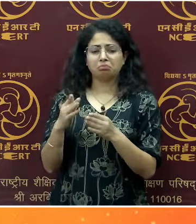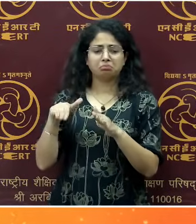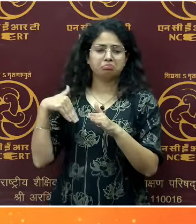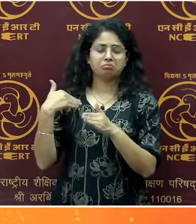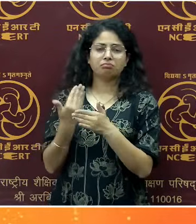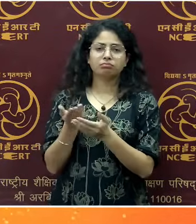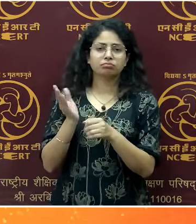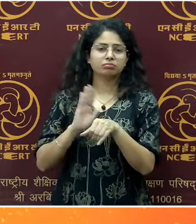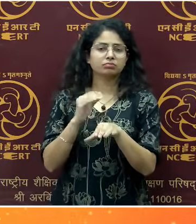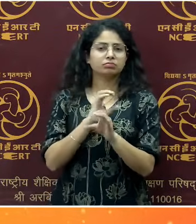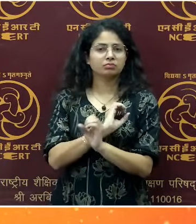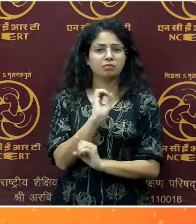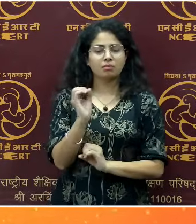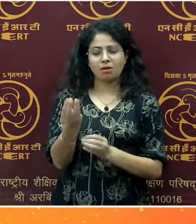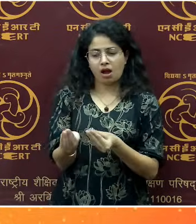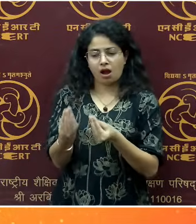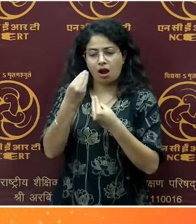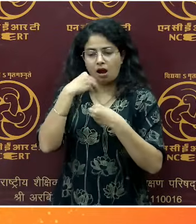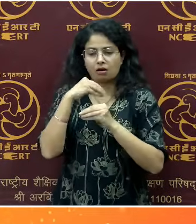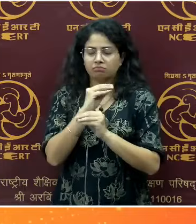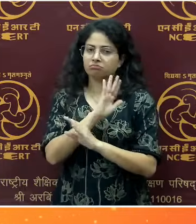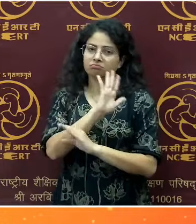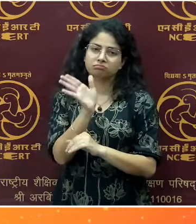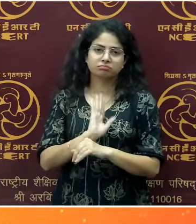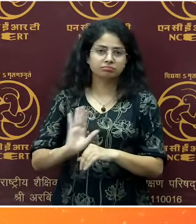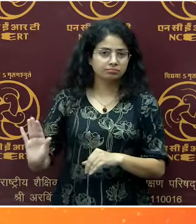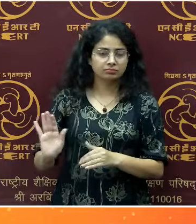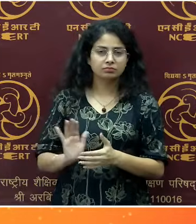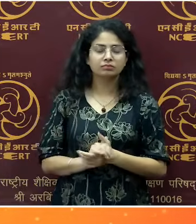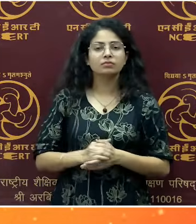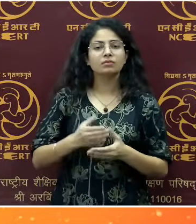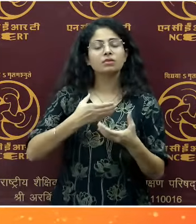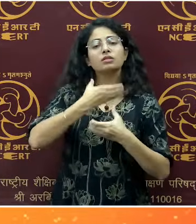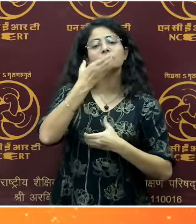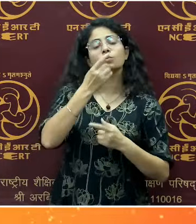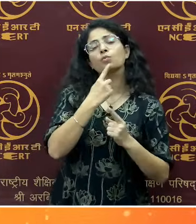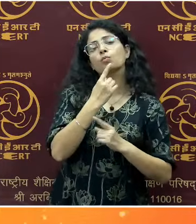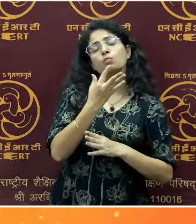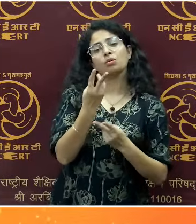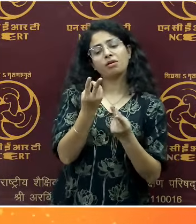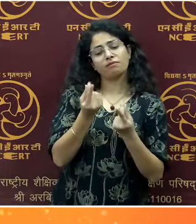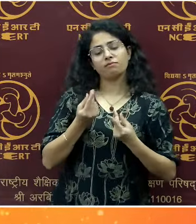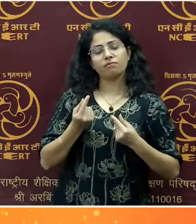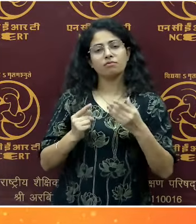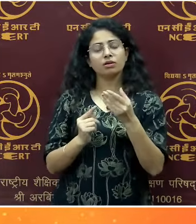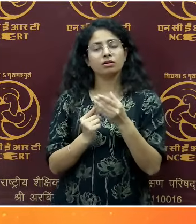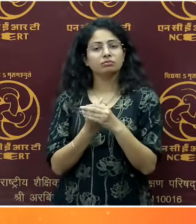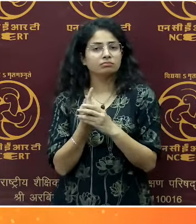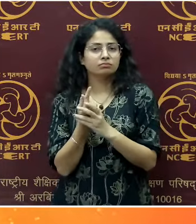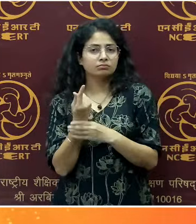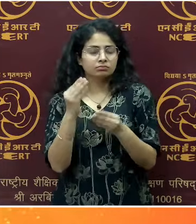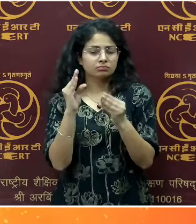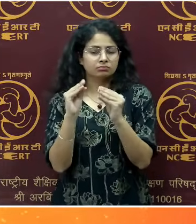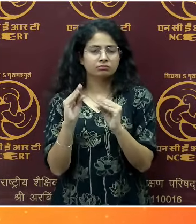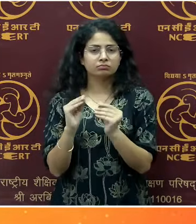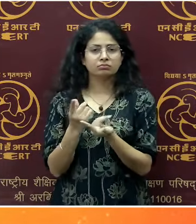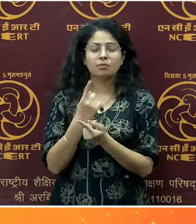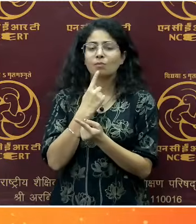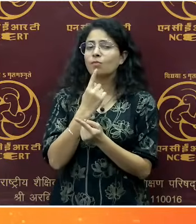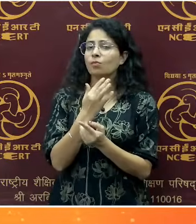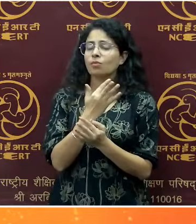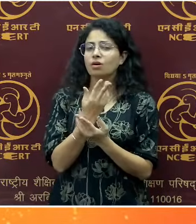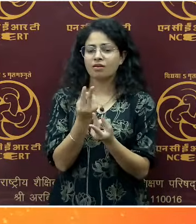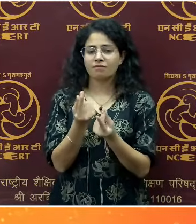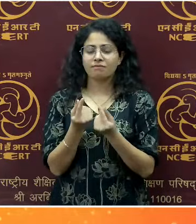green leaves, said a giraffe. Word soon spread about the tender green grass. Soon all